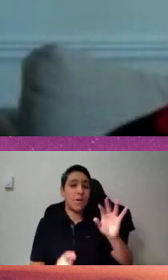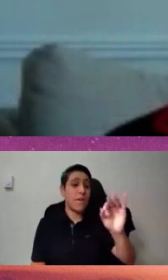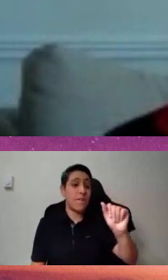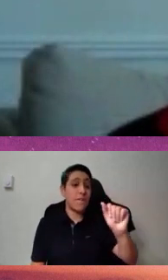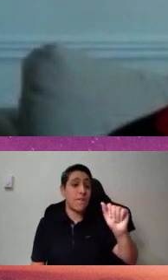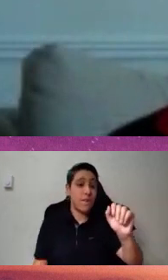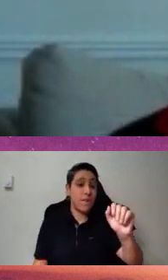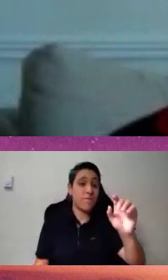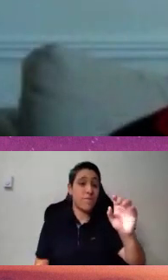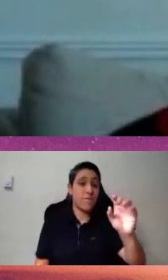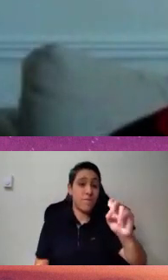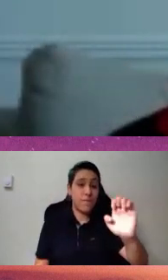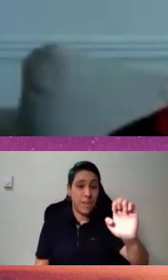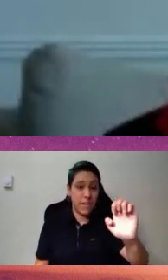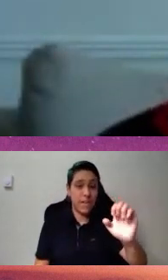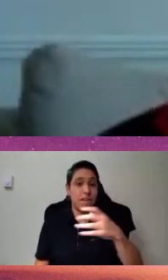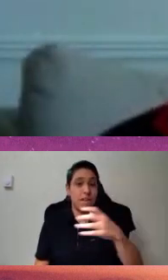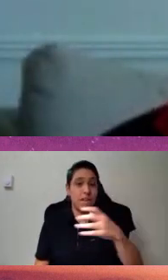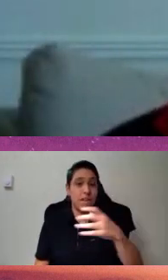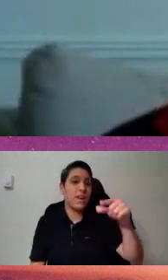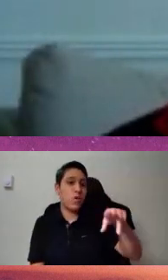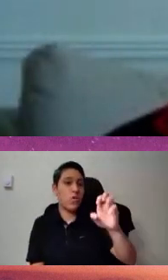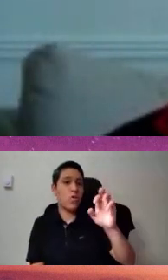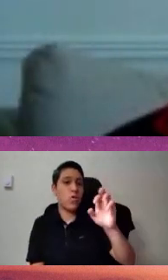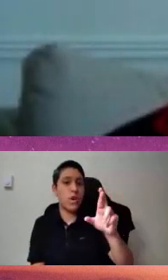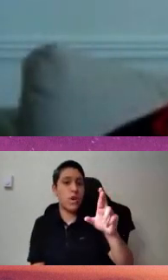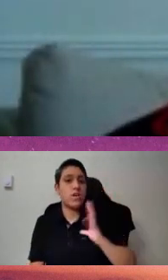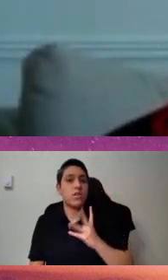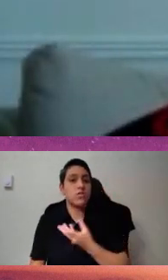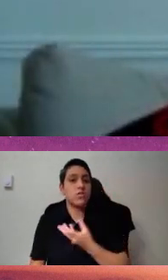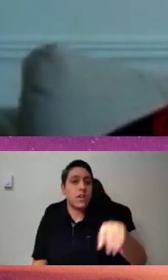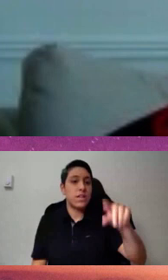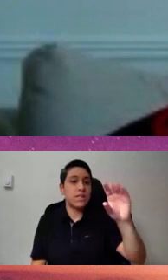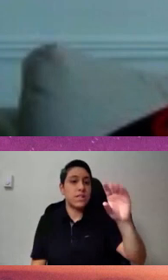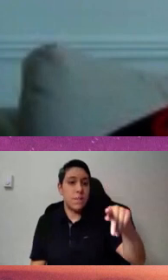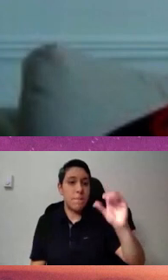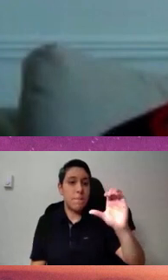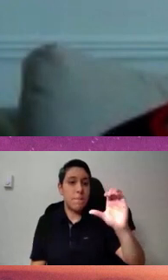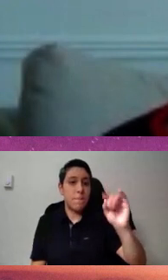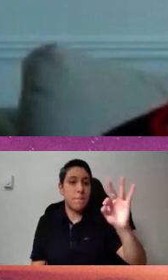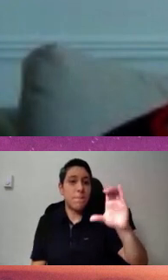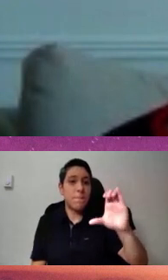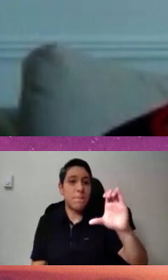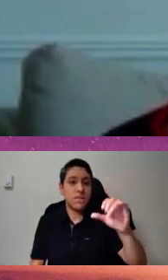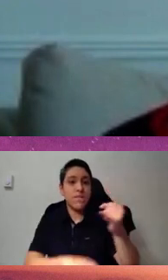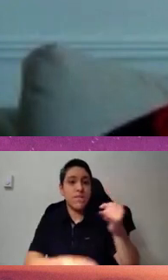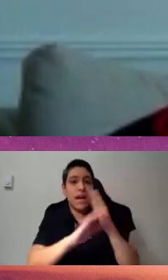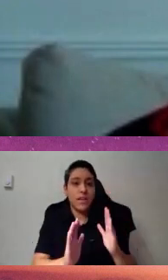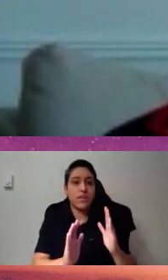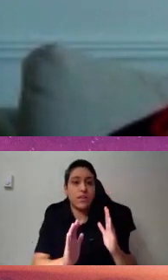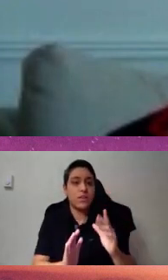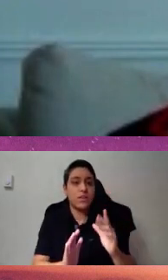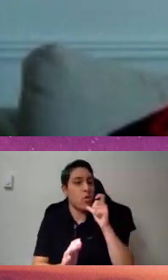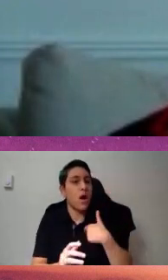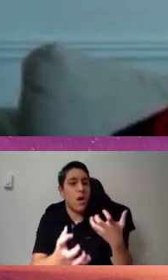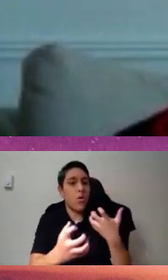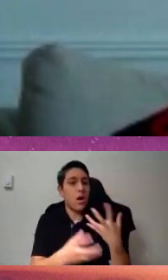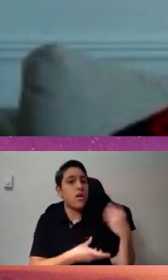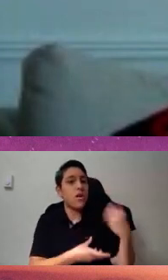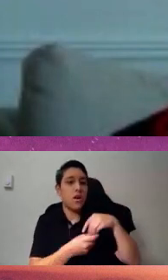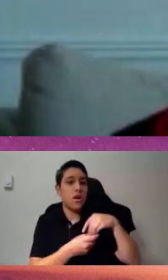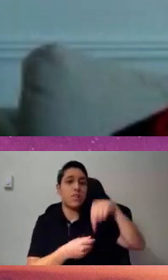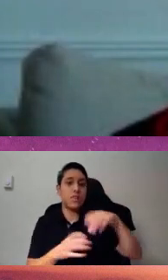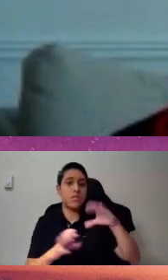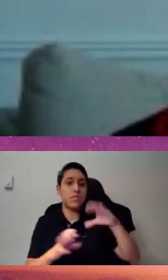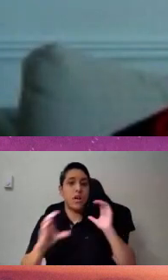queer and trans-Pacific Islanders people, are who I bring to this conversation and who I'm a part of. So thank you